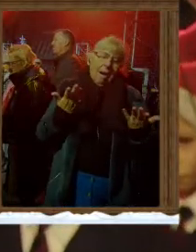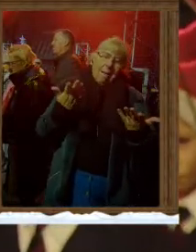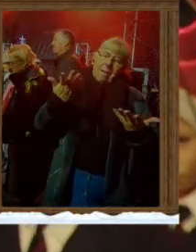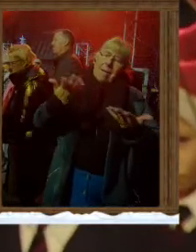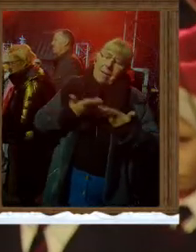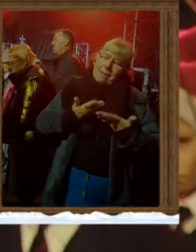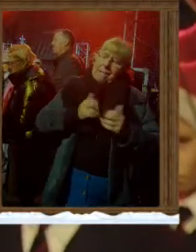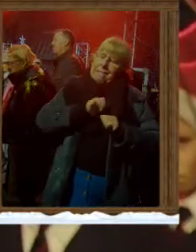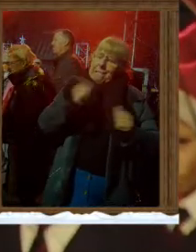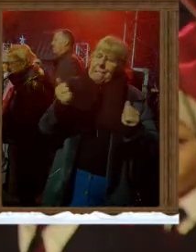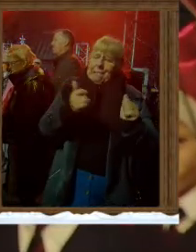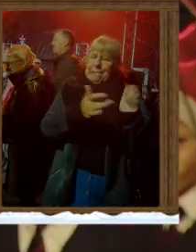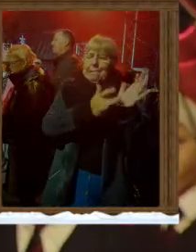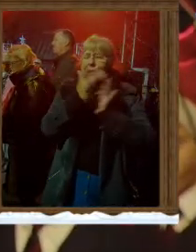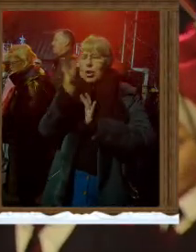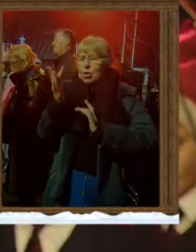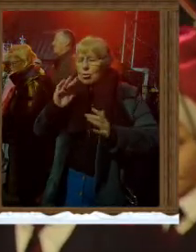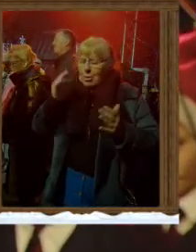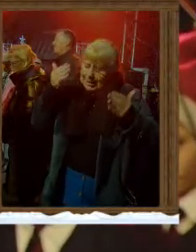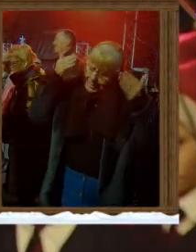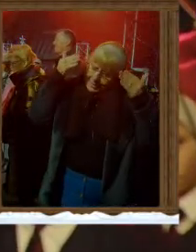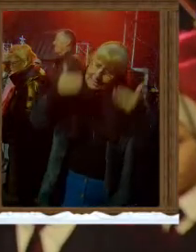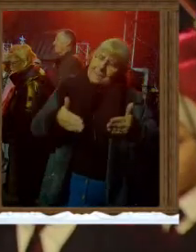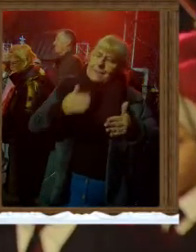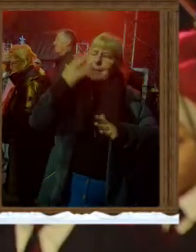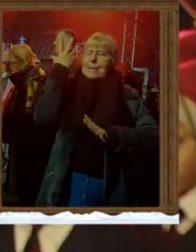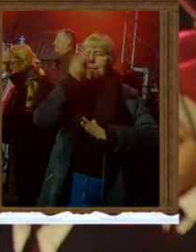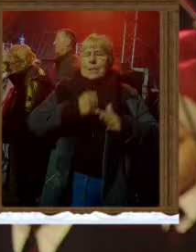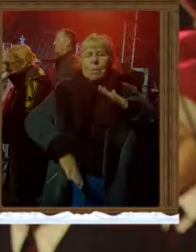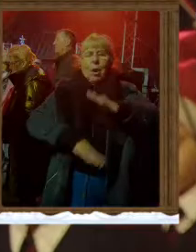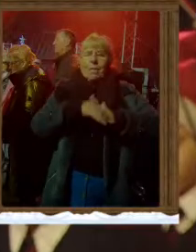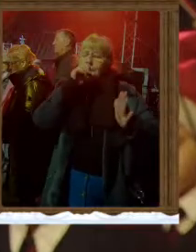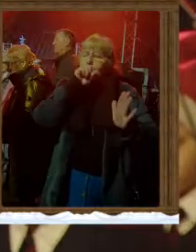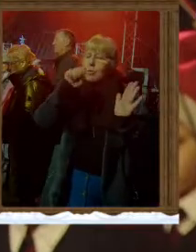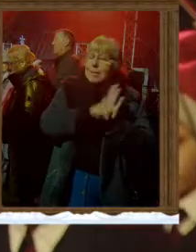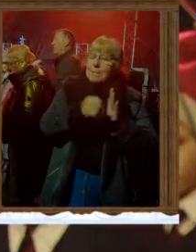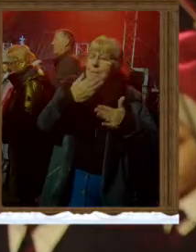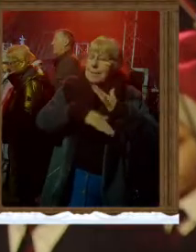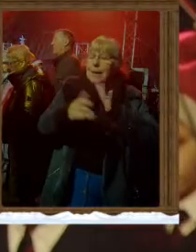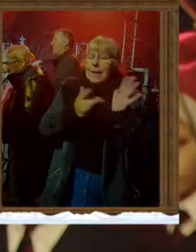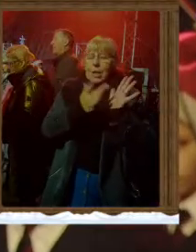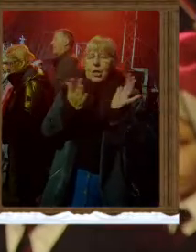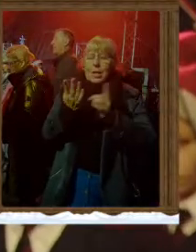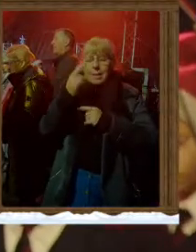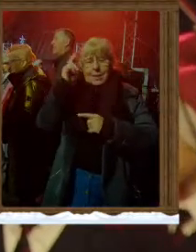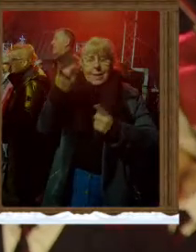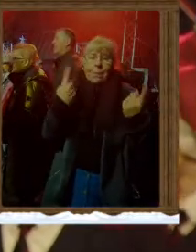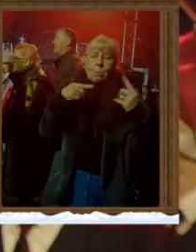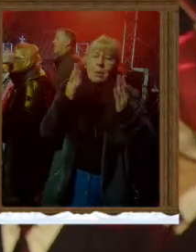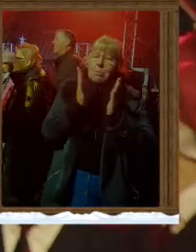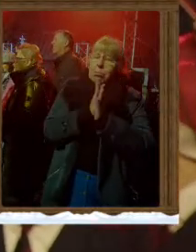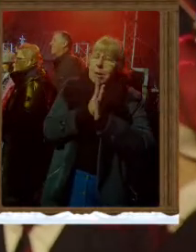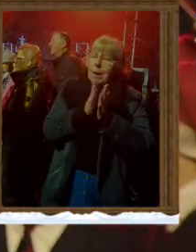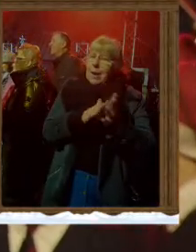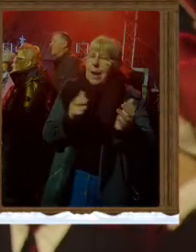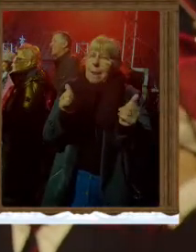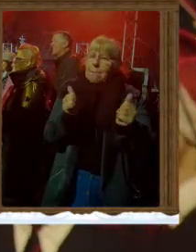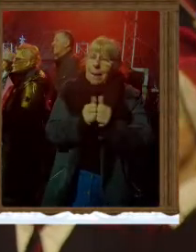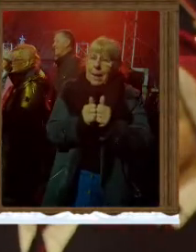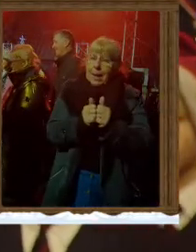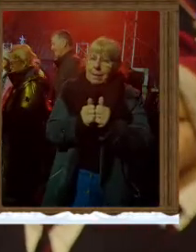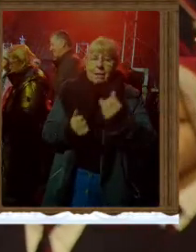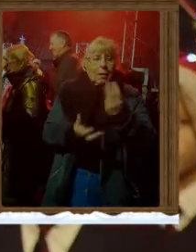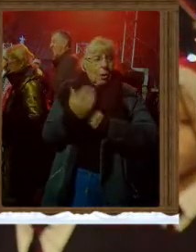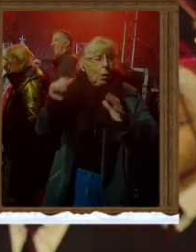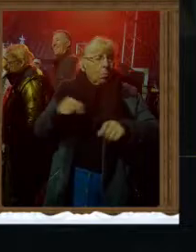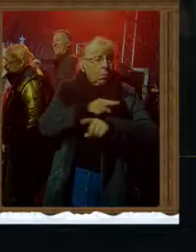Christ-centered, Spirit-filled Christmas. In the name of Jesus we pray. Amen. May God bless you. Take care.